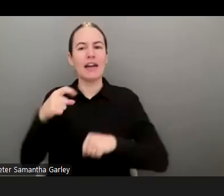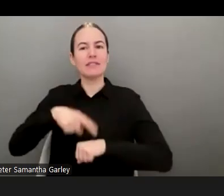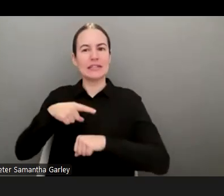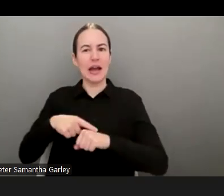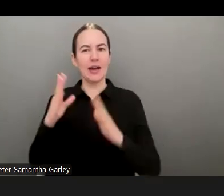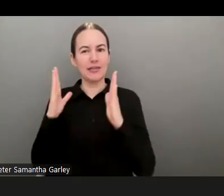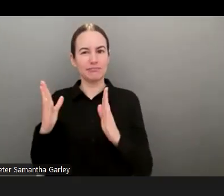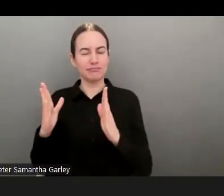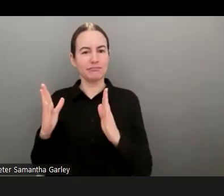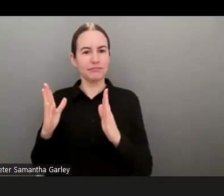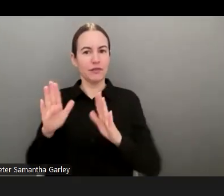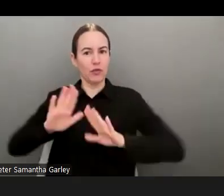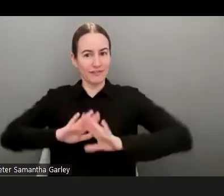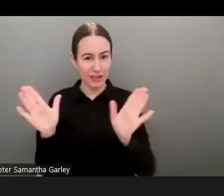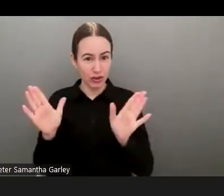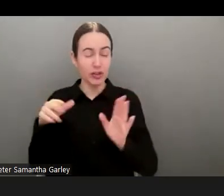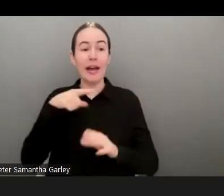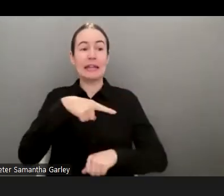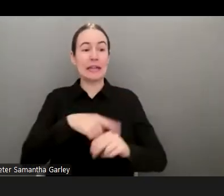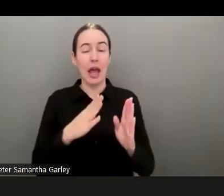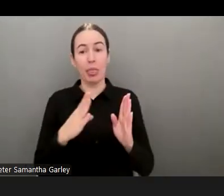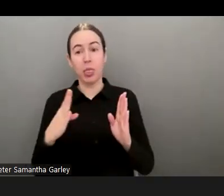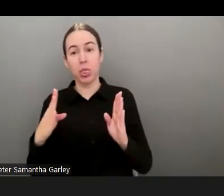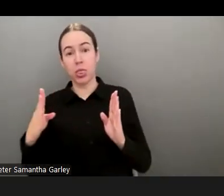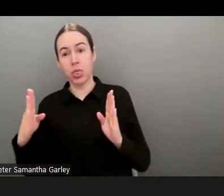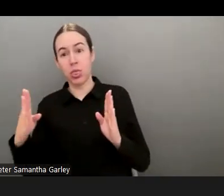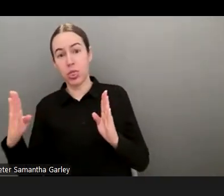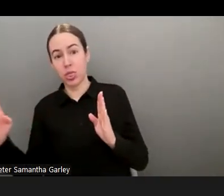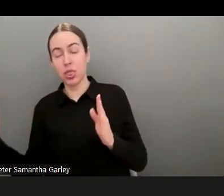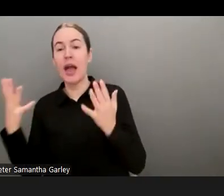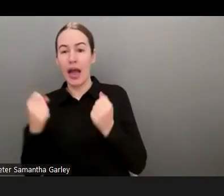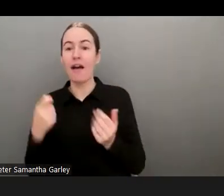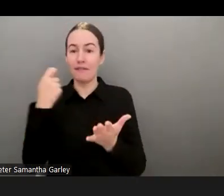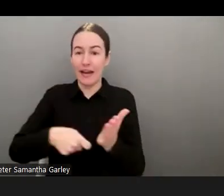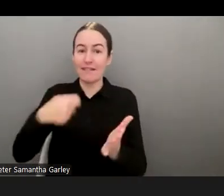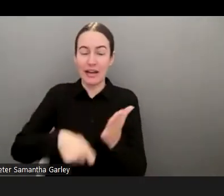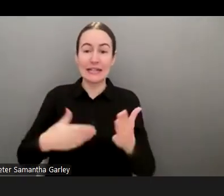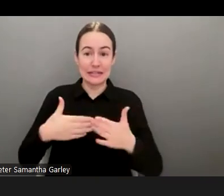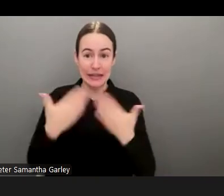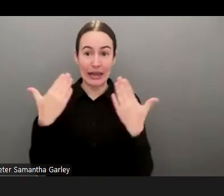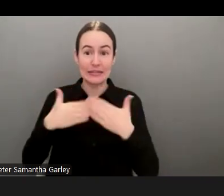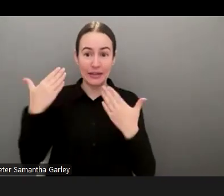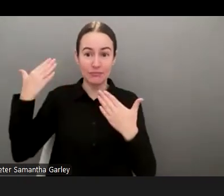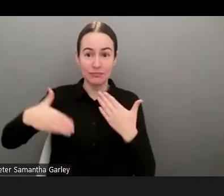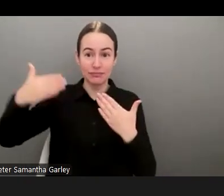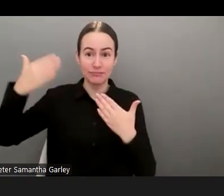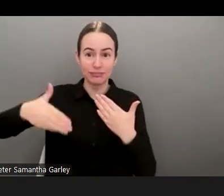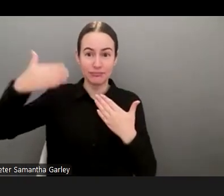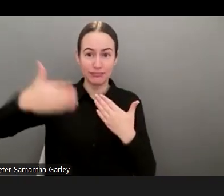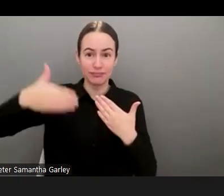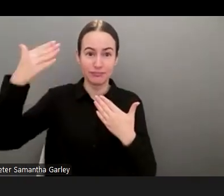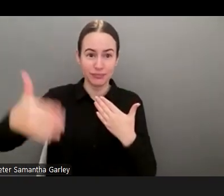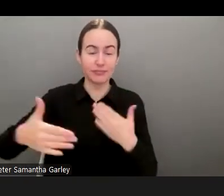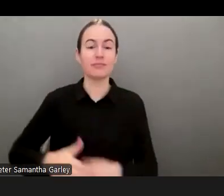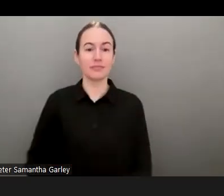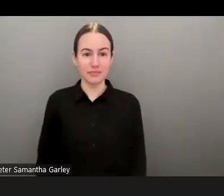not completed by then, they will get daily fines, which means they will get a fine for each day of non-compliance after